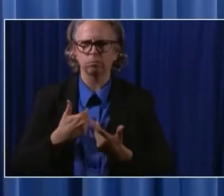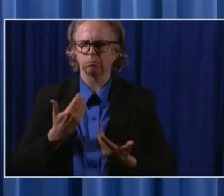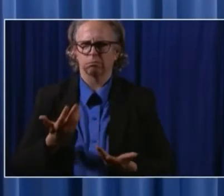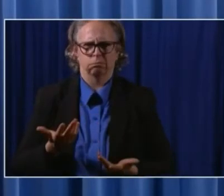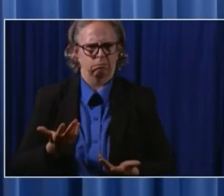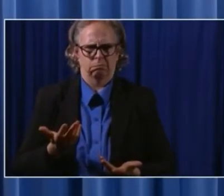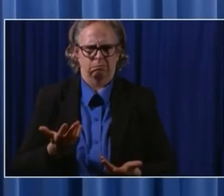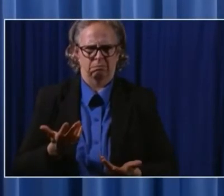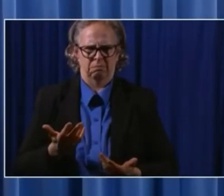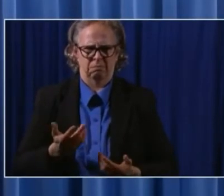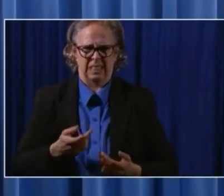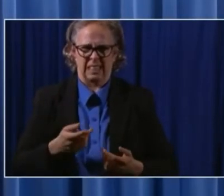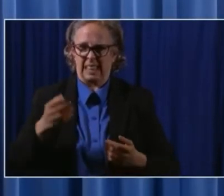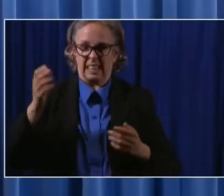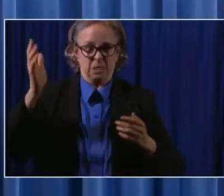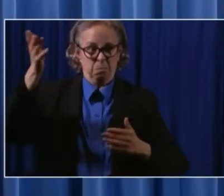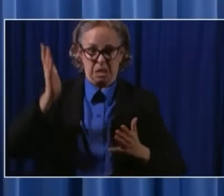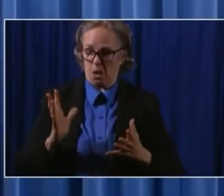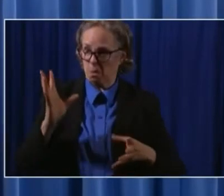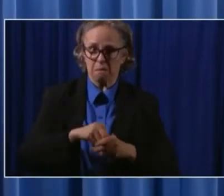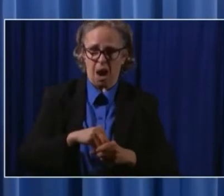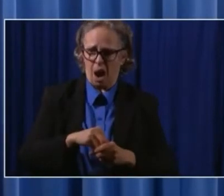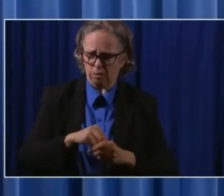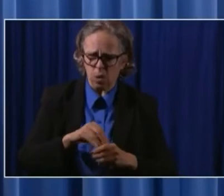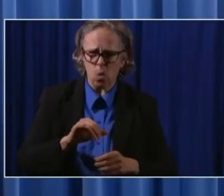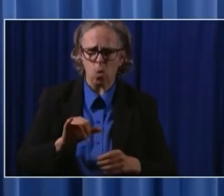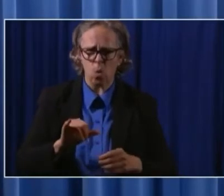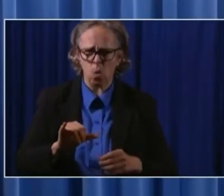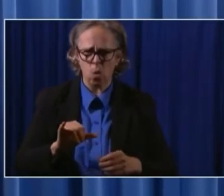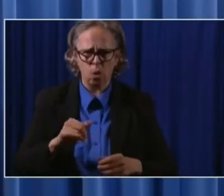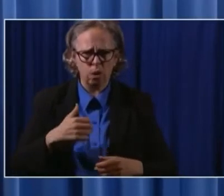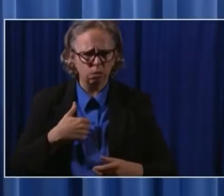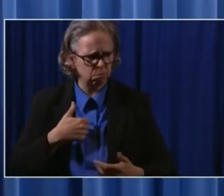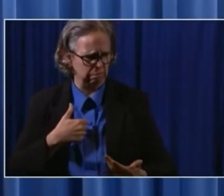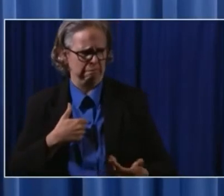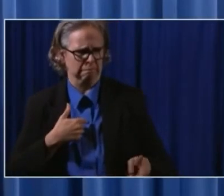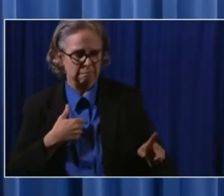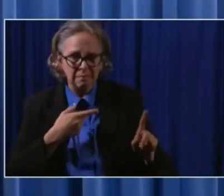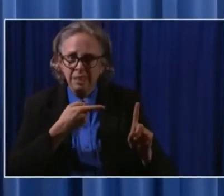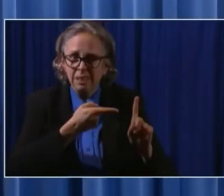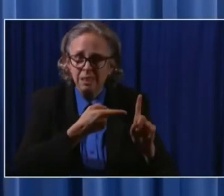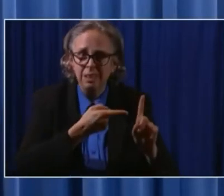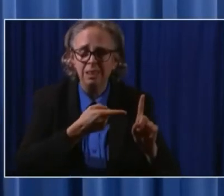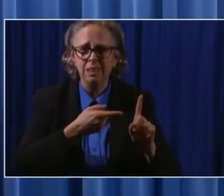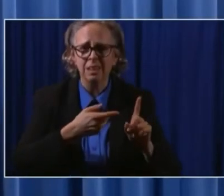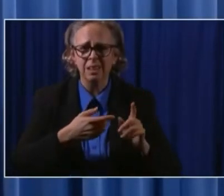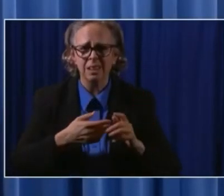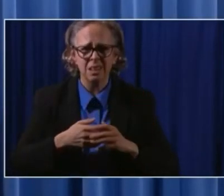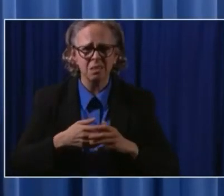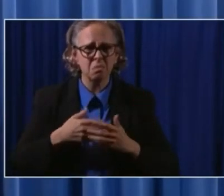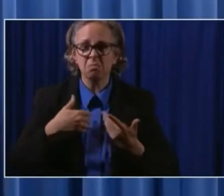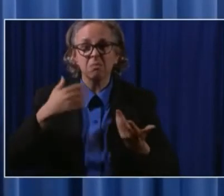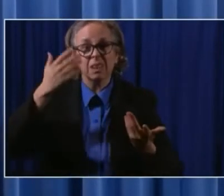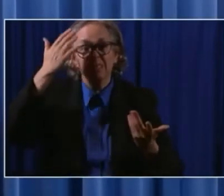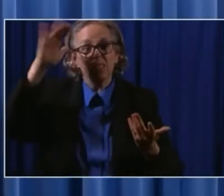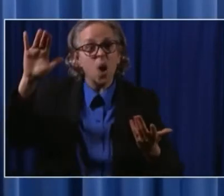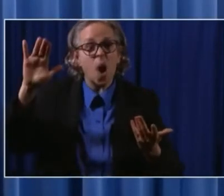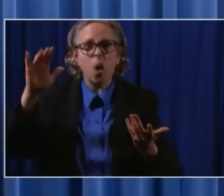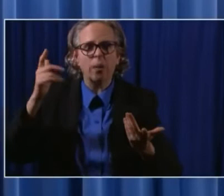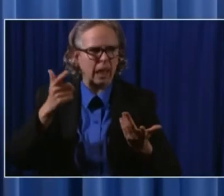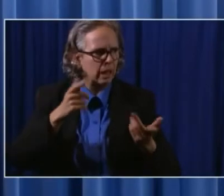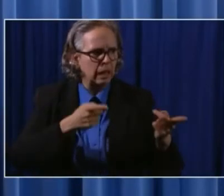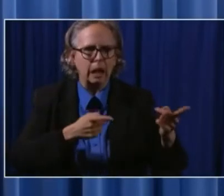involved in that. But beyond that, there was no indication that anything illegal was going